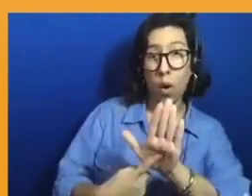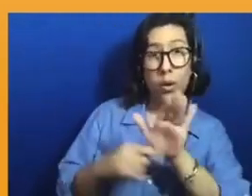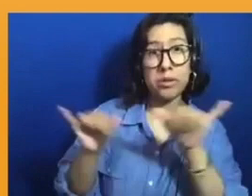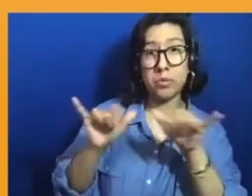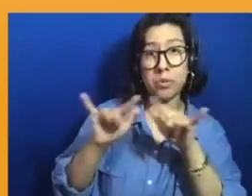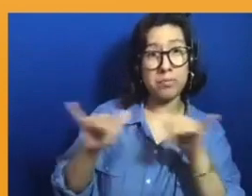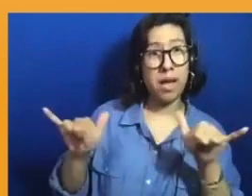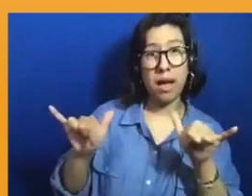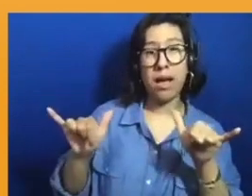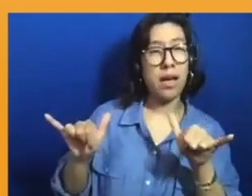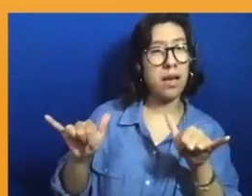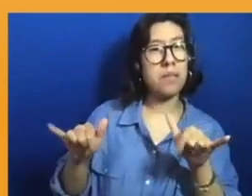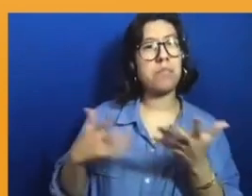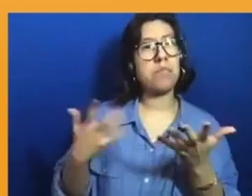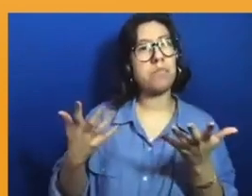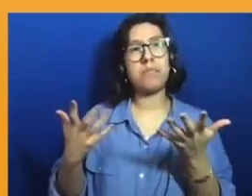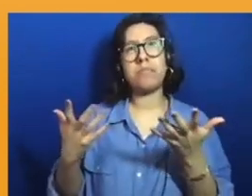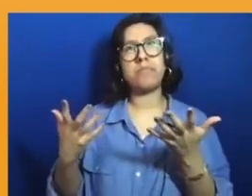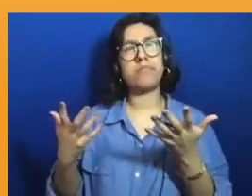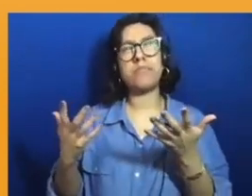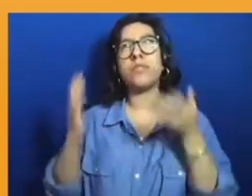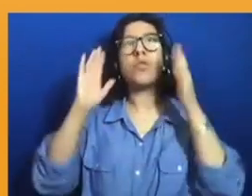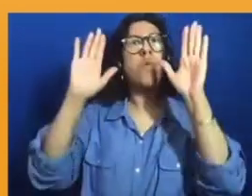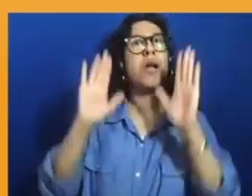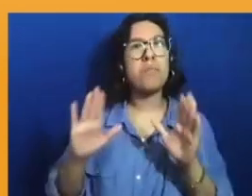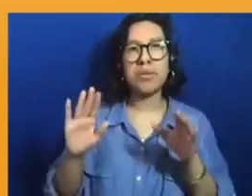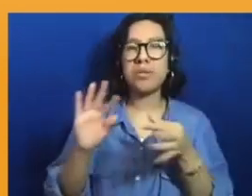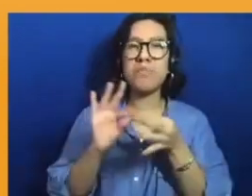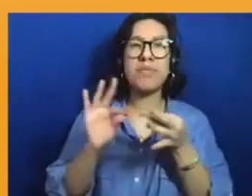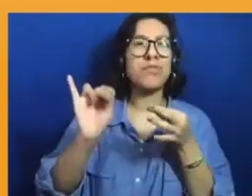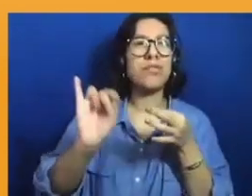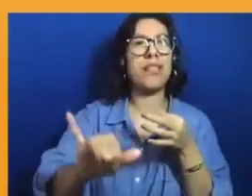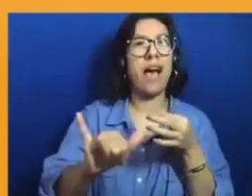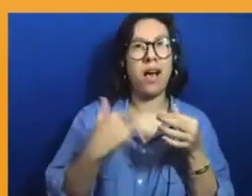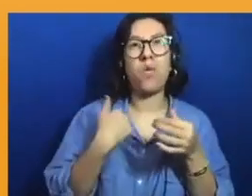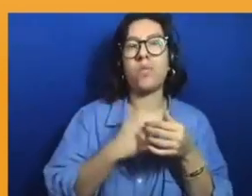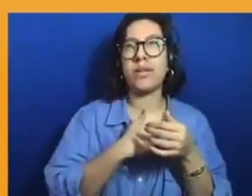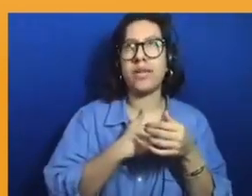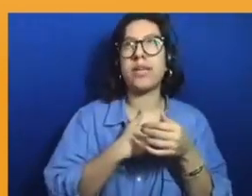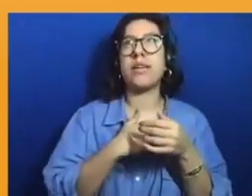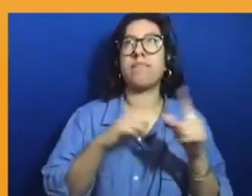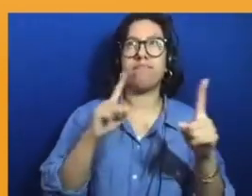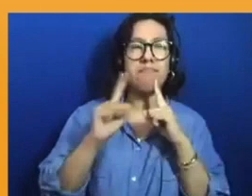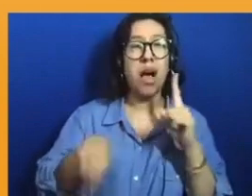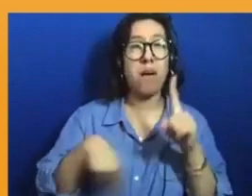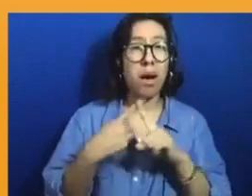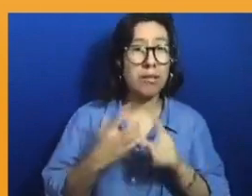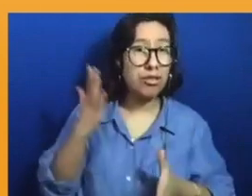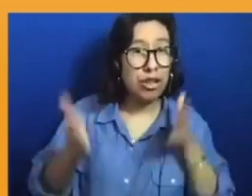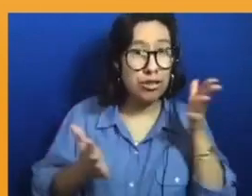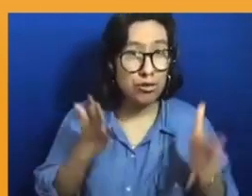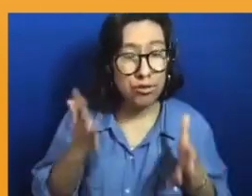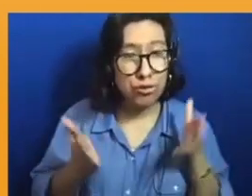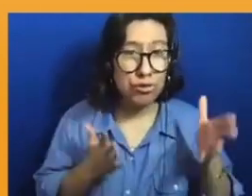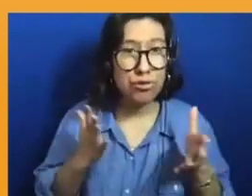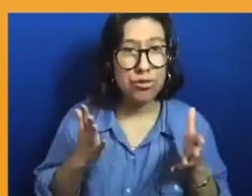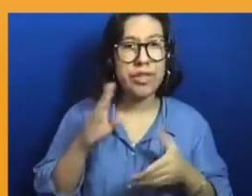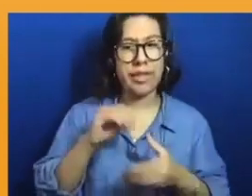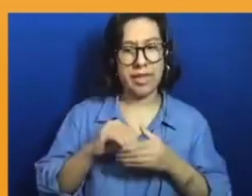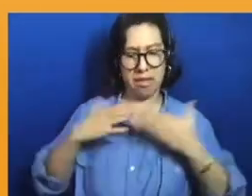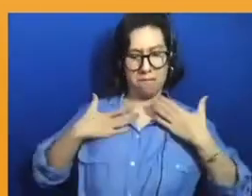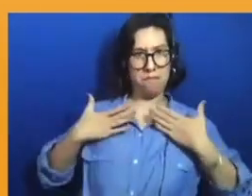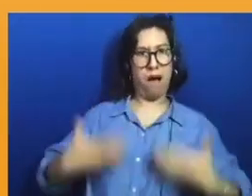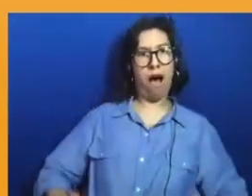think it's incredible that you brought that up, because we talk about gestures in the body of